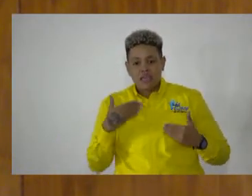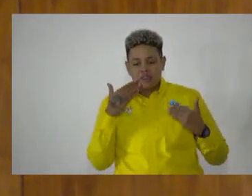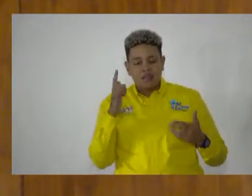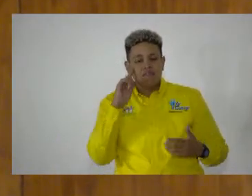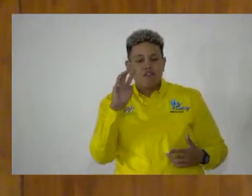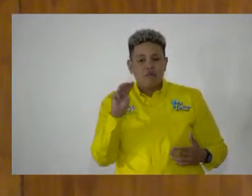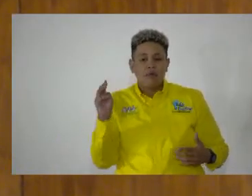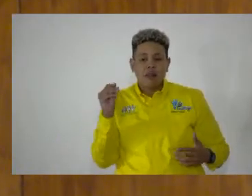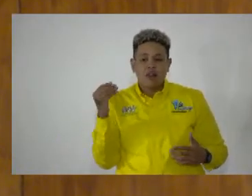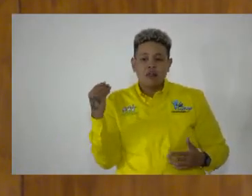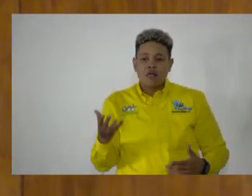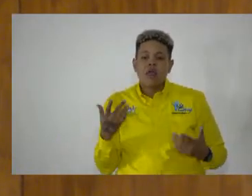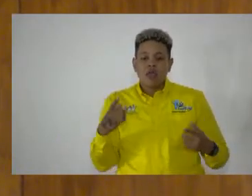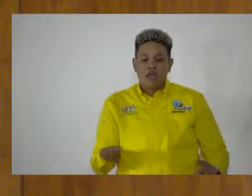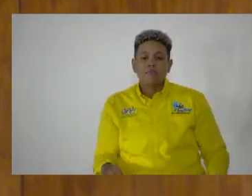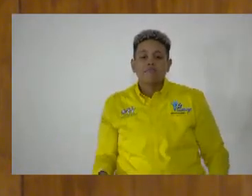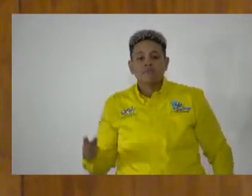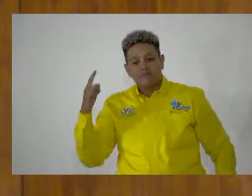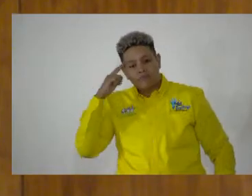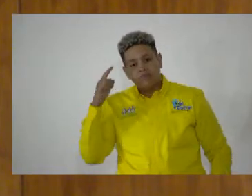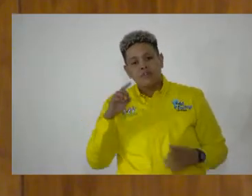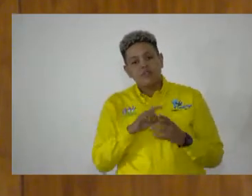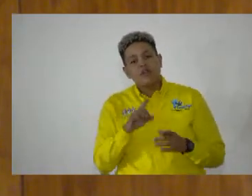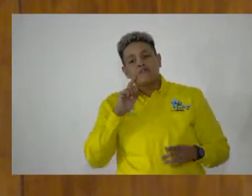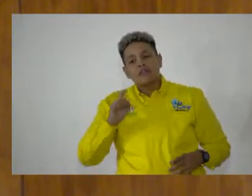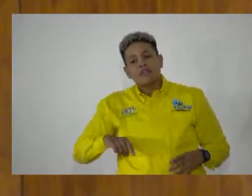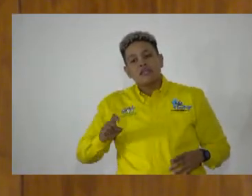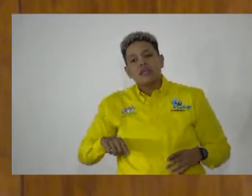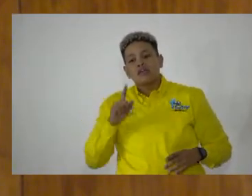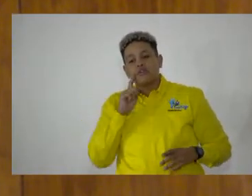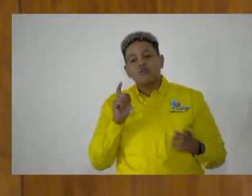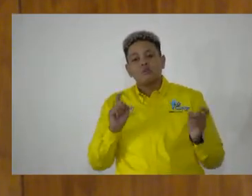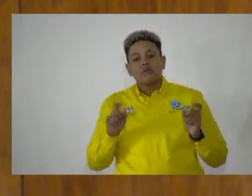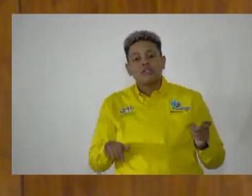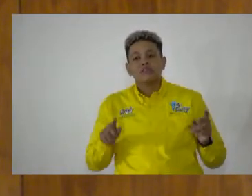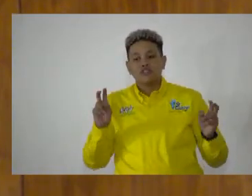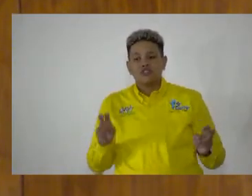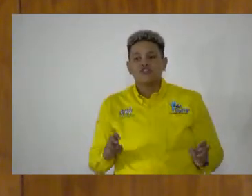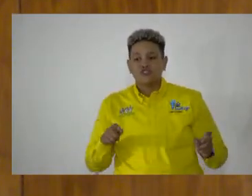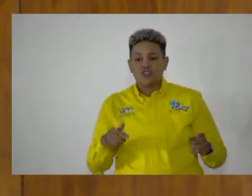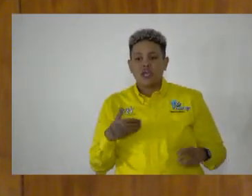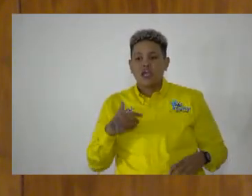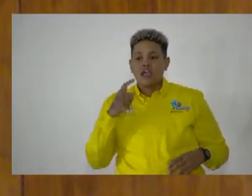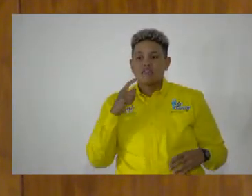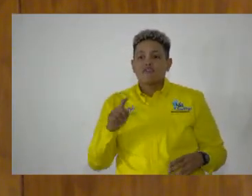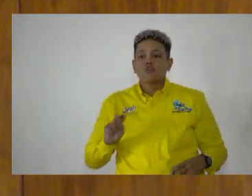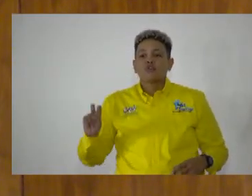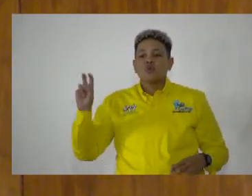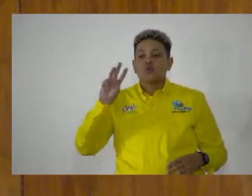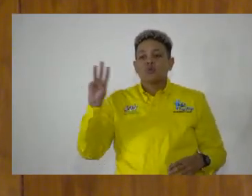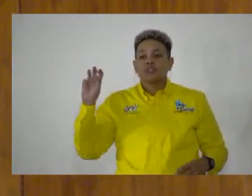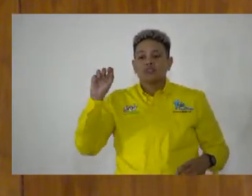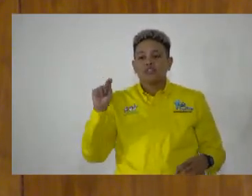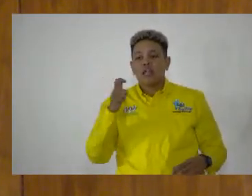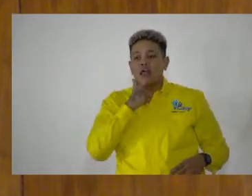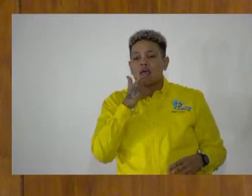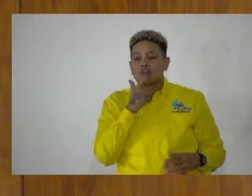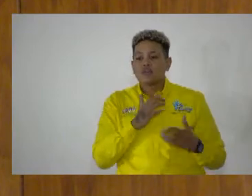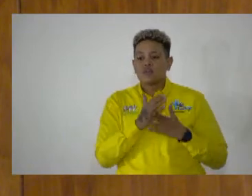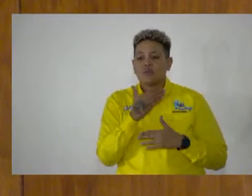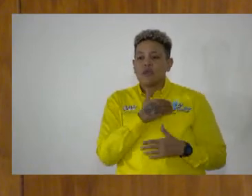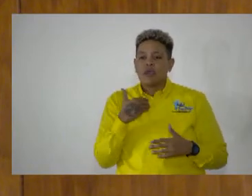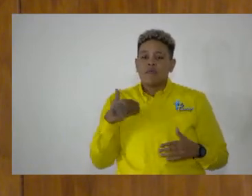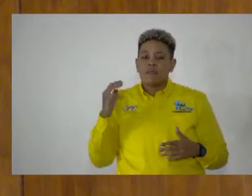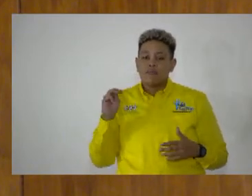for thinking of the need to address this issue, having toured Western St. Andrew with my good colleague